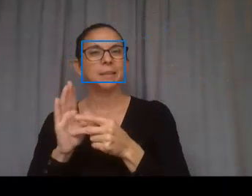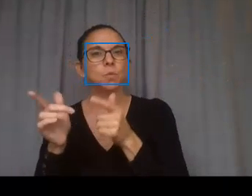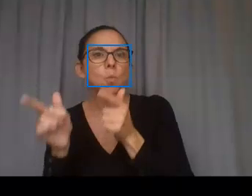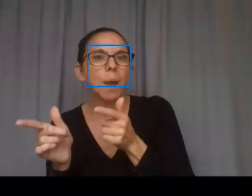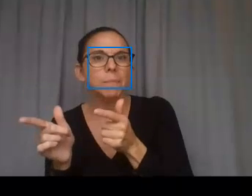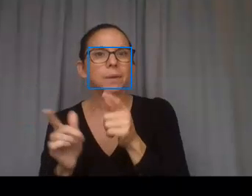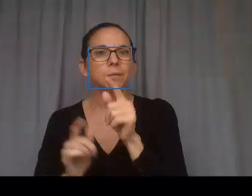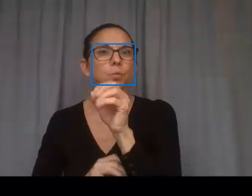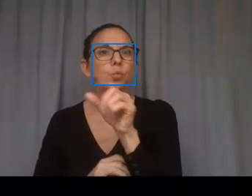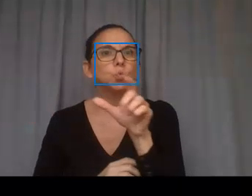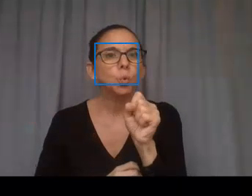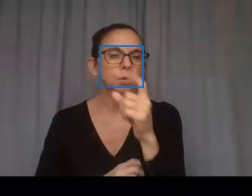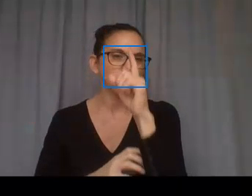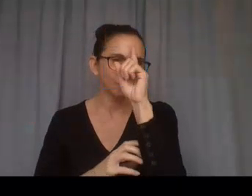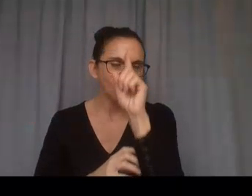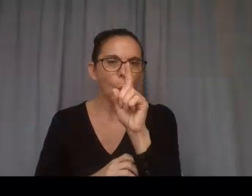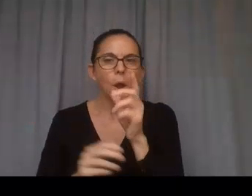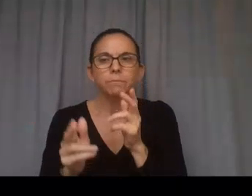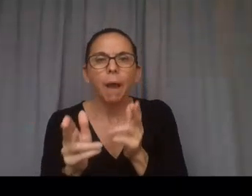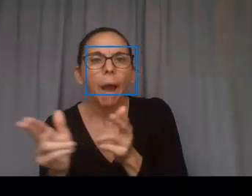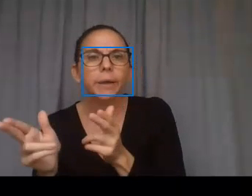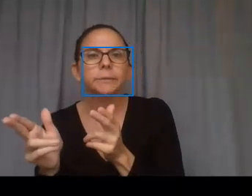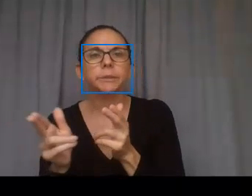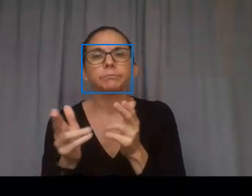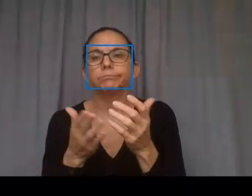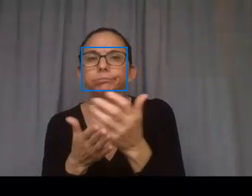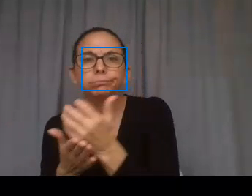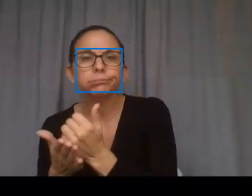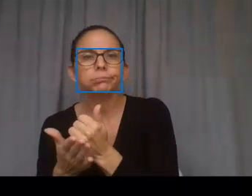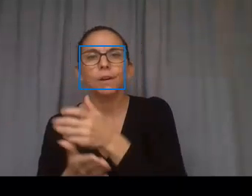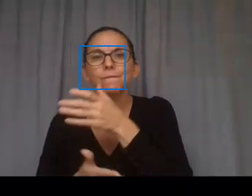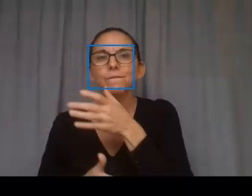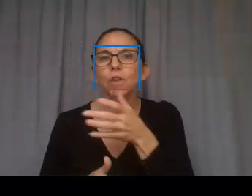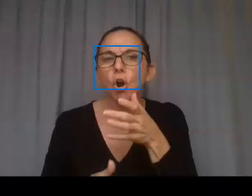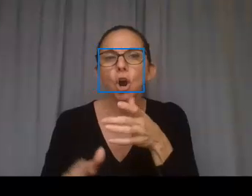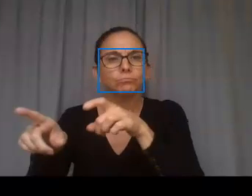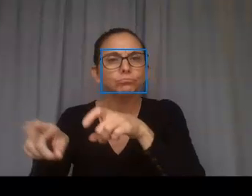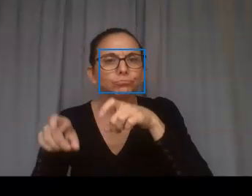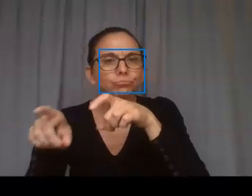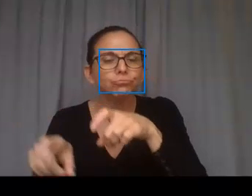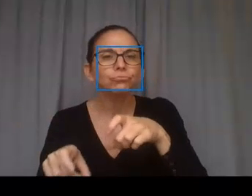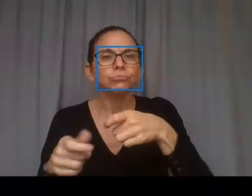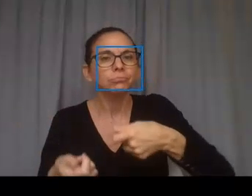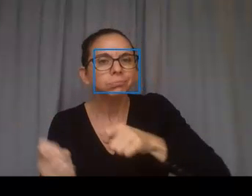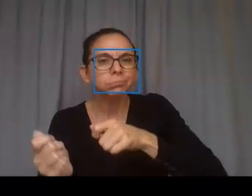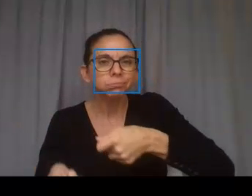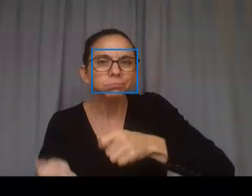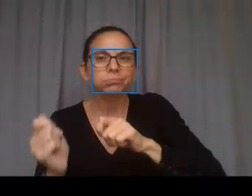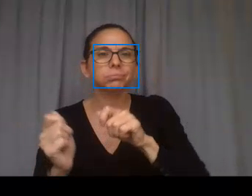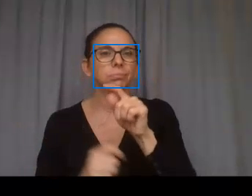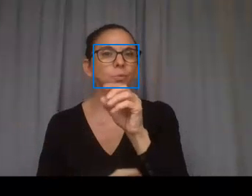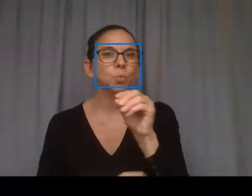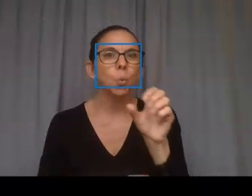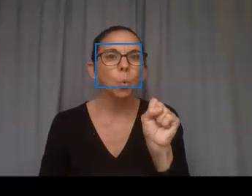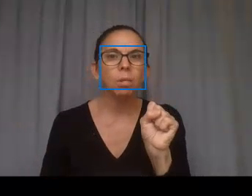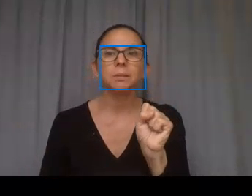eventually in the Neolithic period, let them farm or help them farm. These early societies will develop tools, they'll domesticate